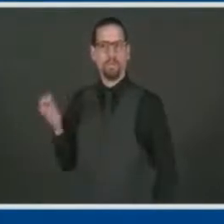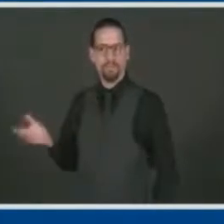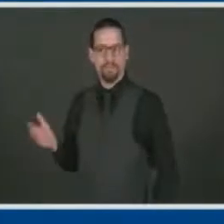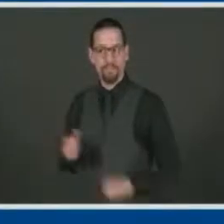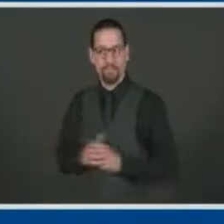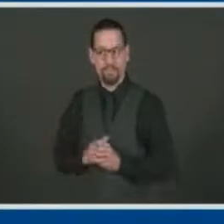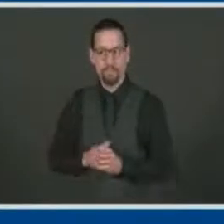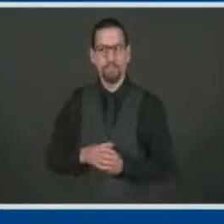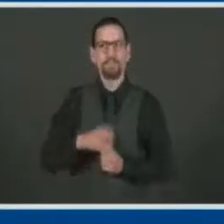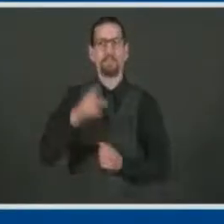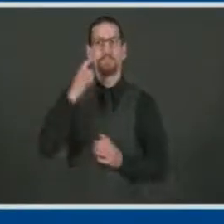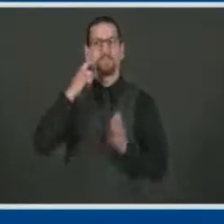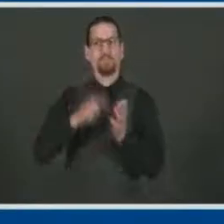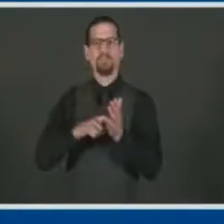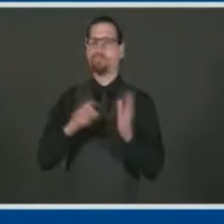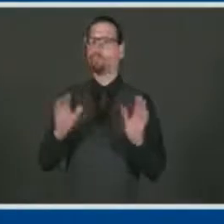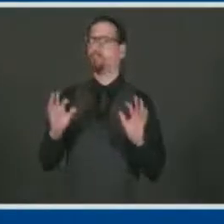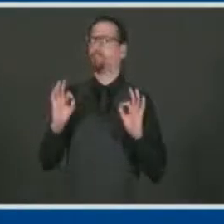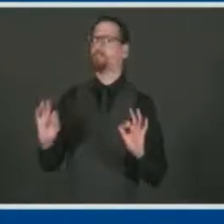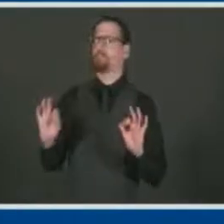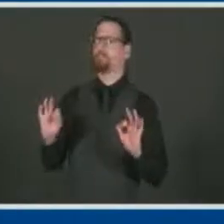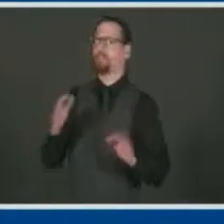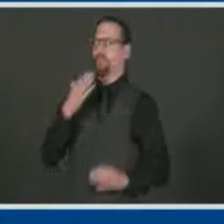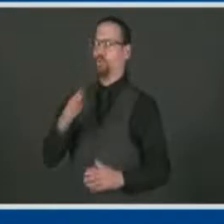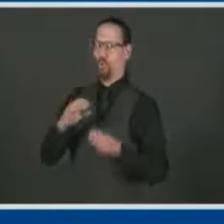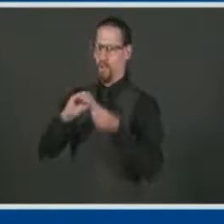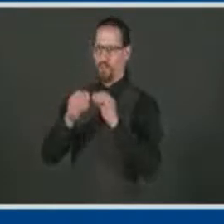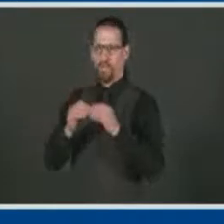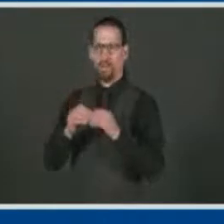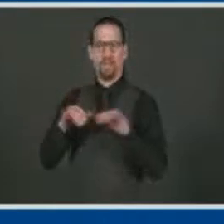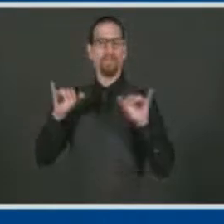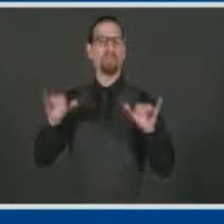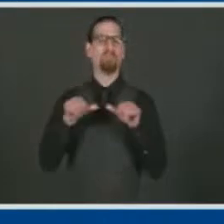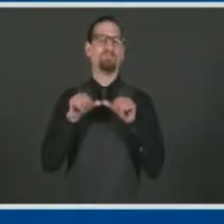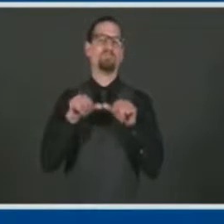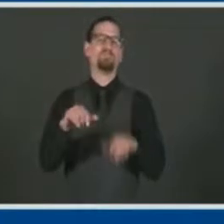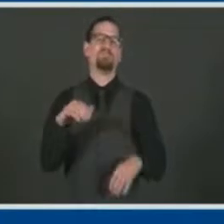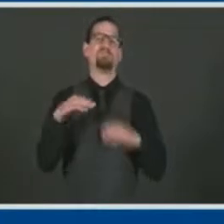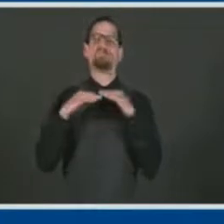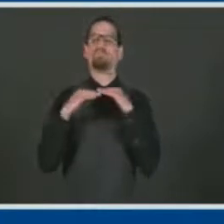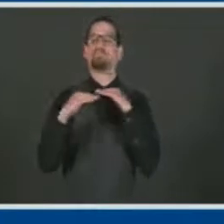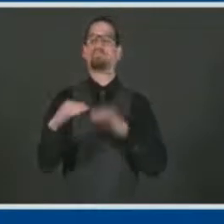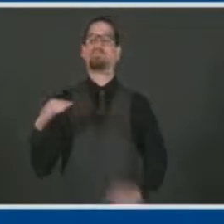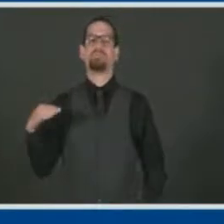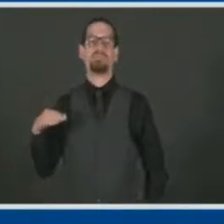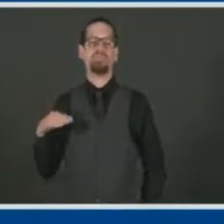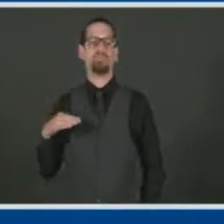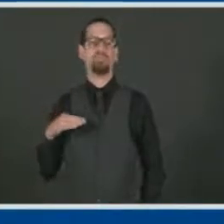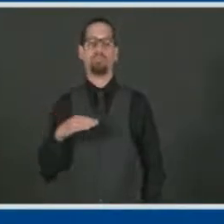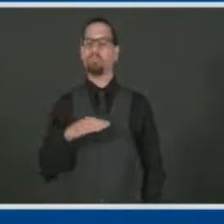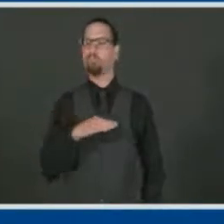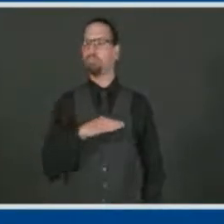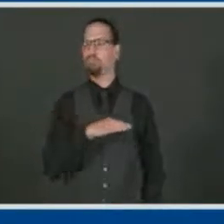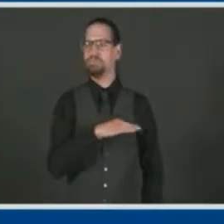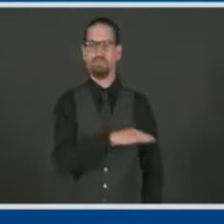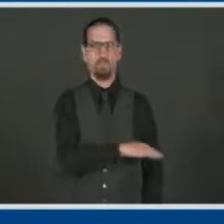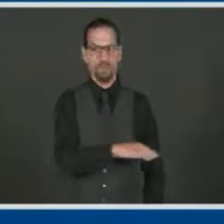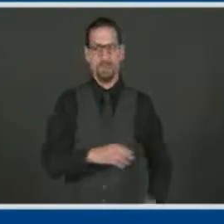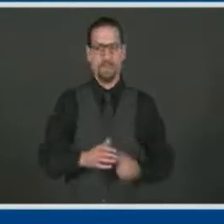another good picture, another steady day. 49 additional cases to